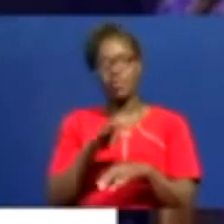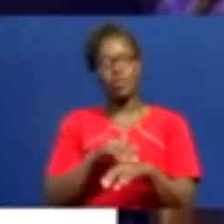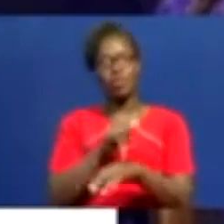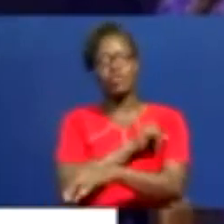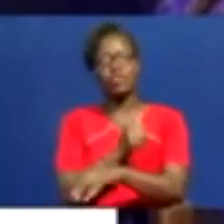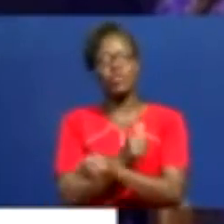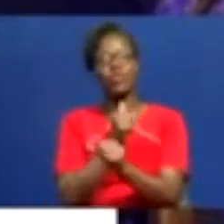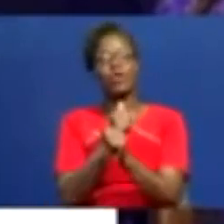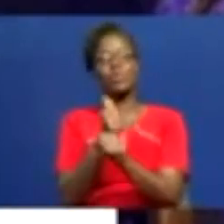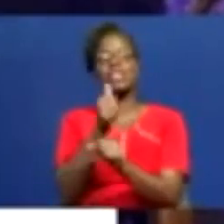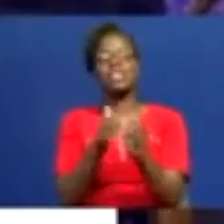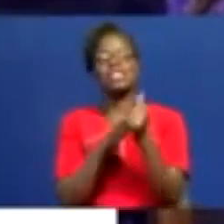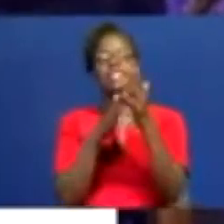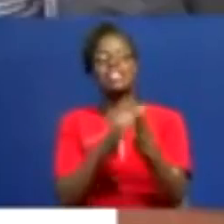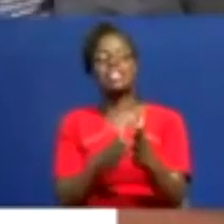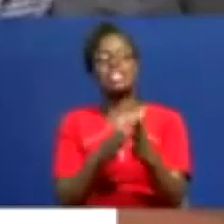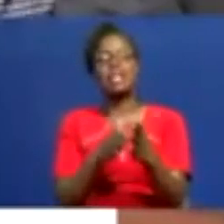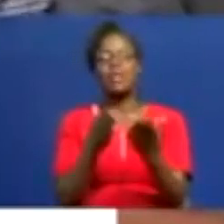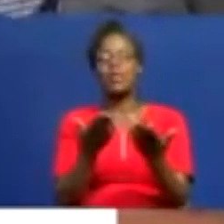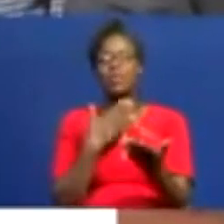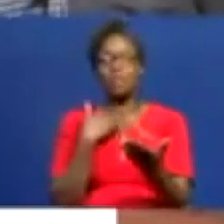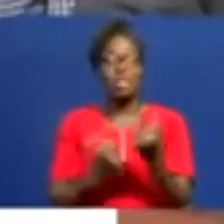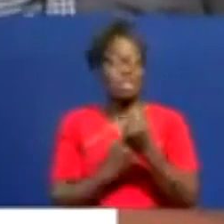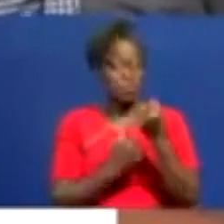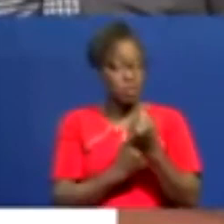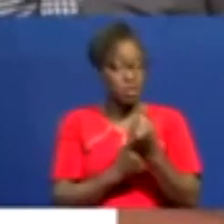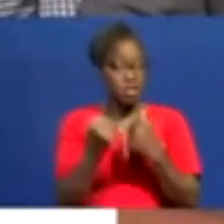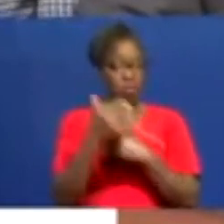with any leaders abating border conflicts in the region.